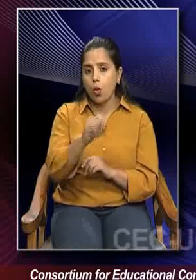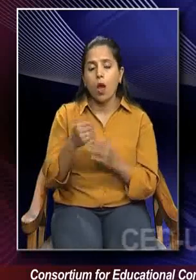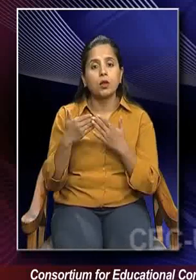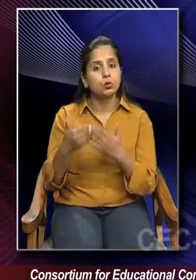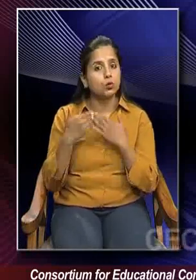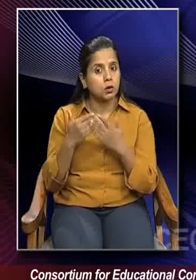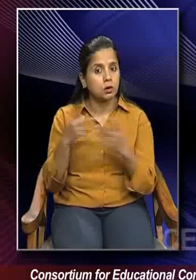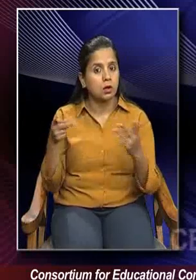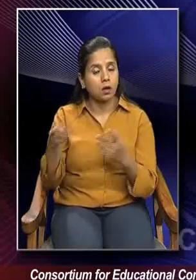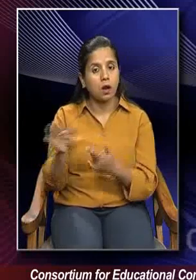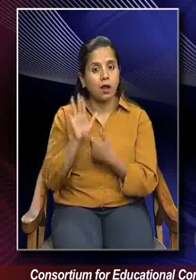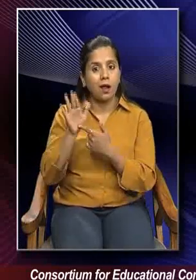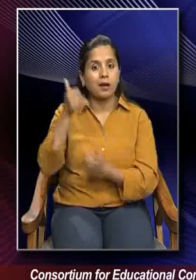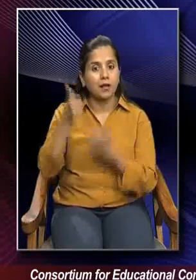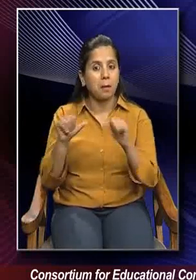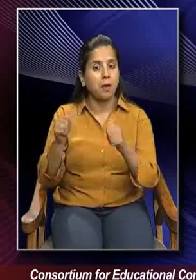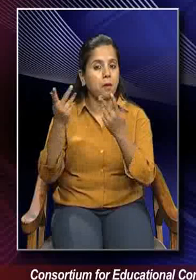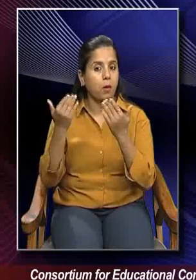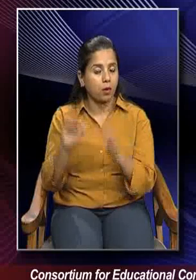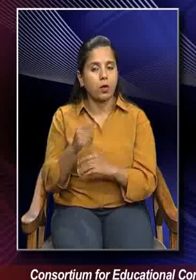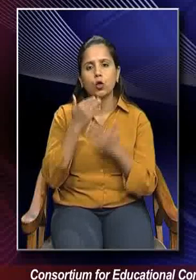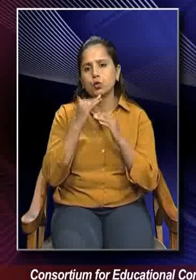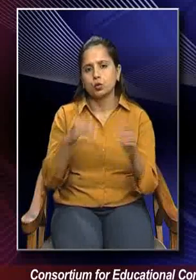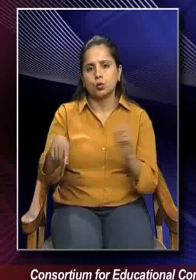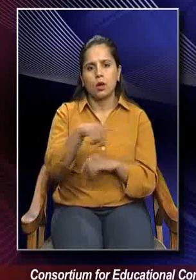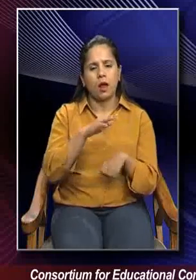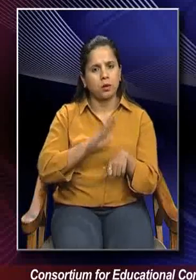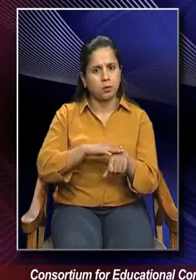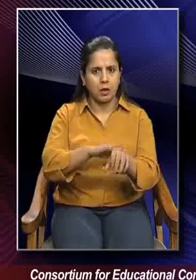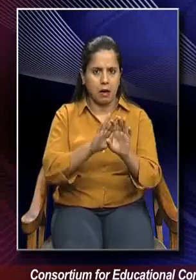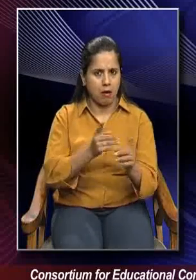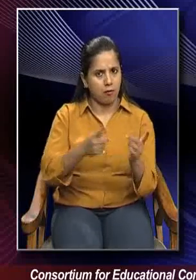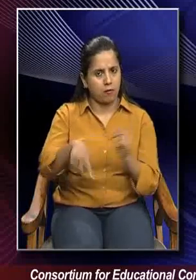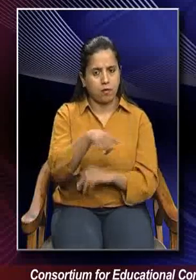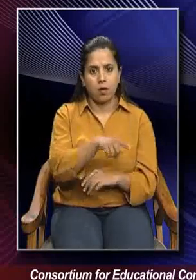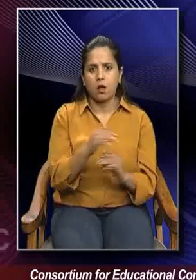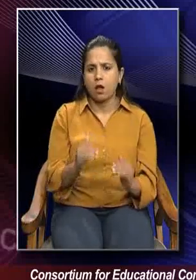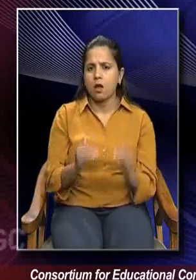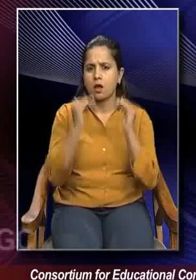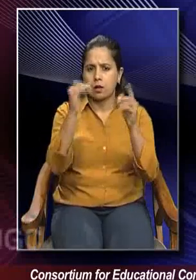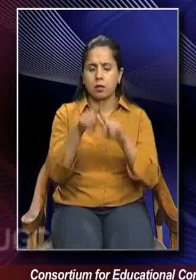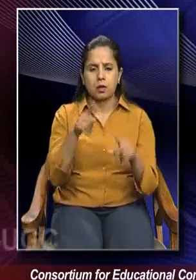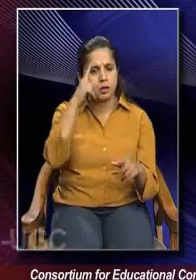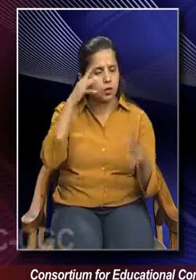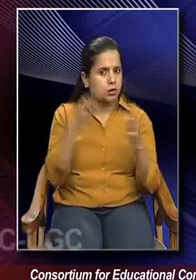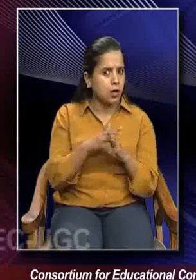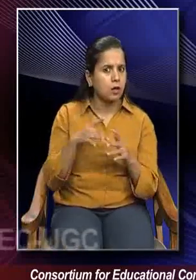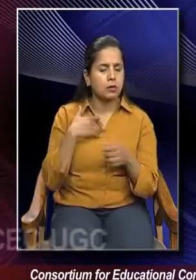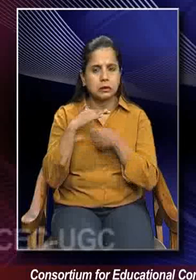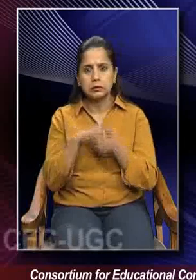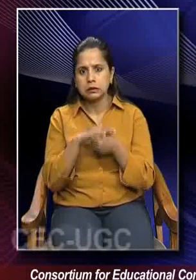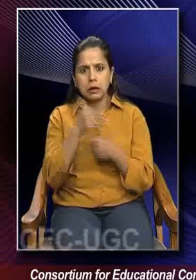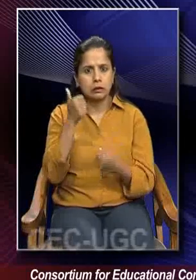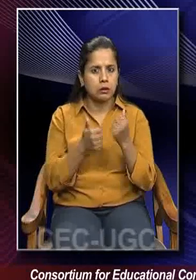academic performance. When students experience a high level of stress, it